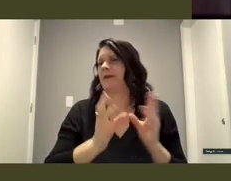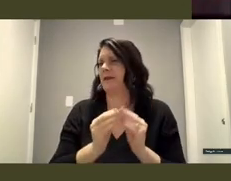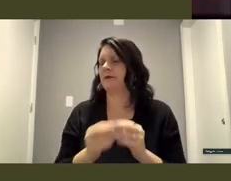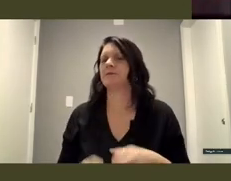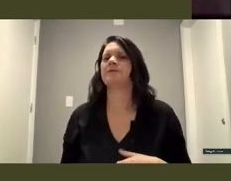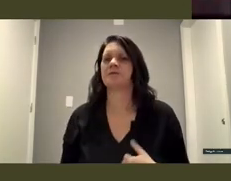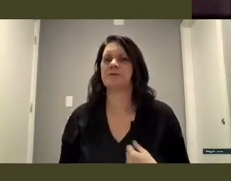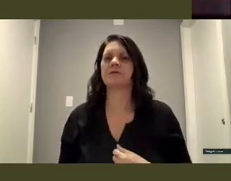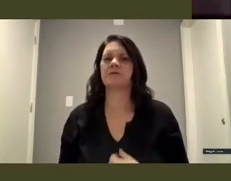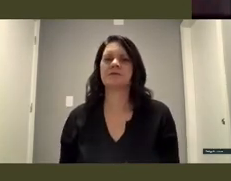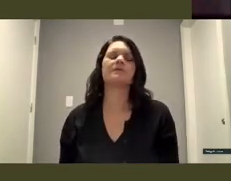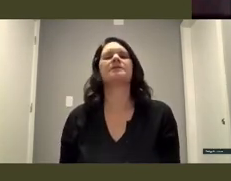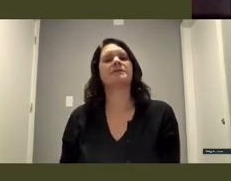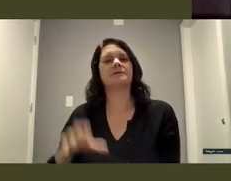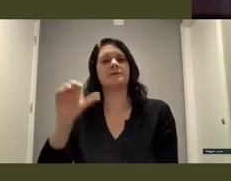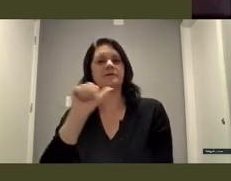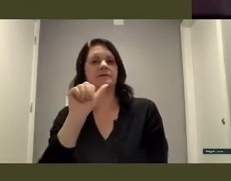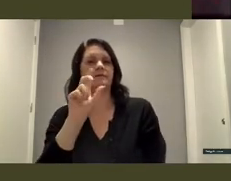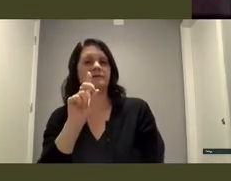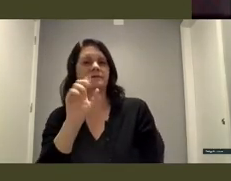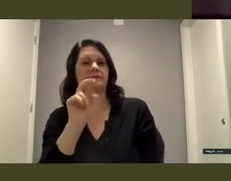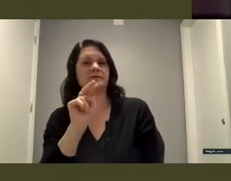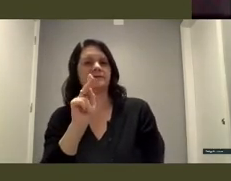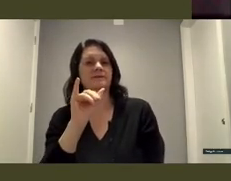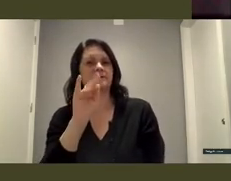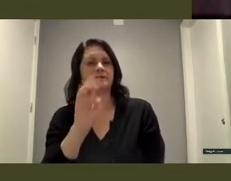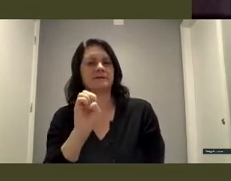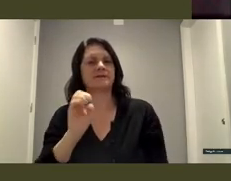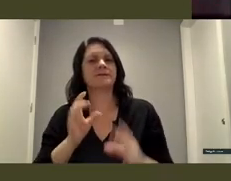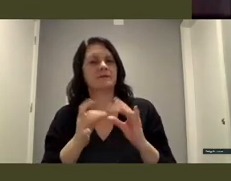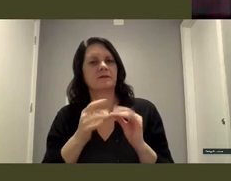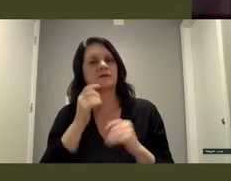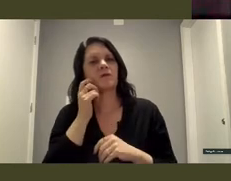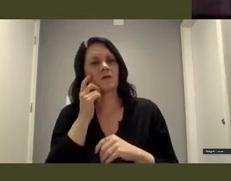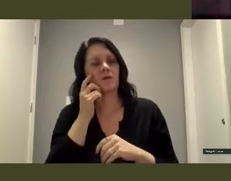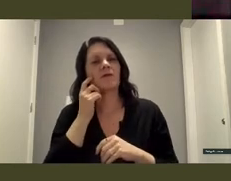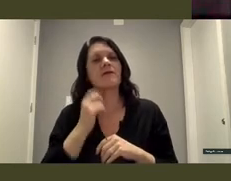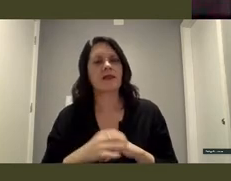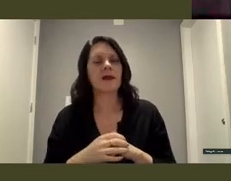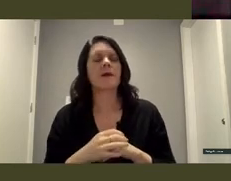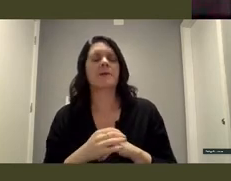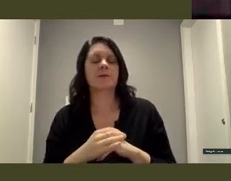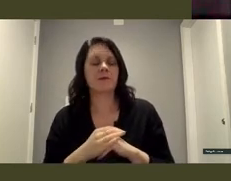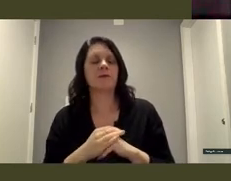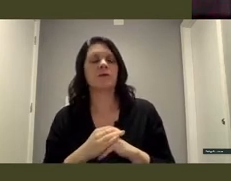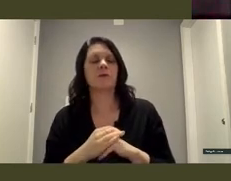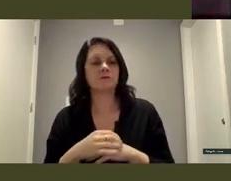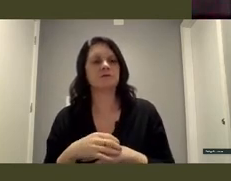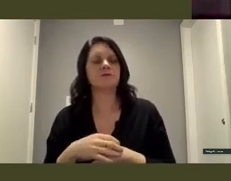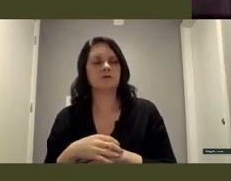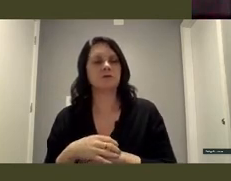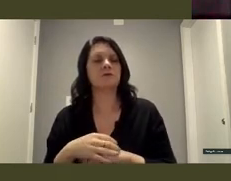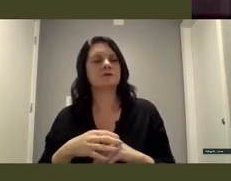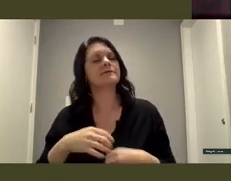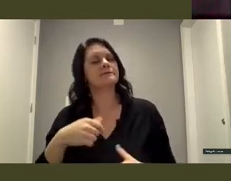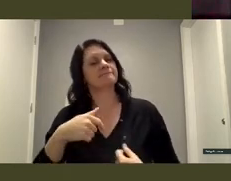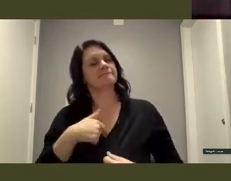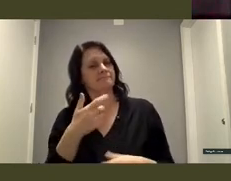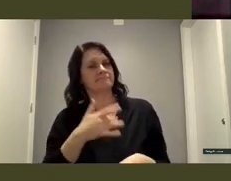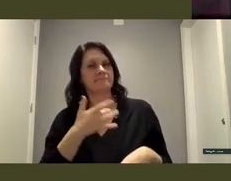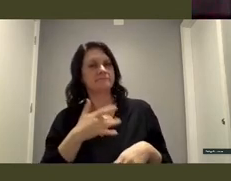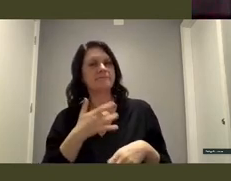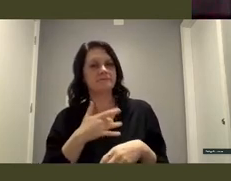Yeah, I would say that it's not all about being pessimistic or optimistic right now. It's all about speaking